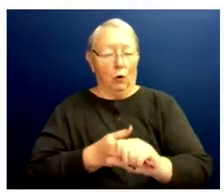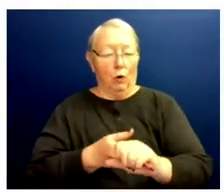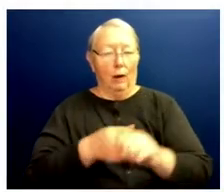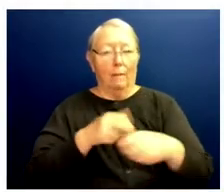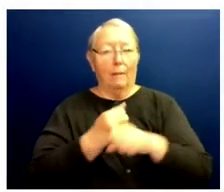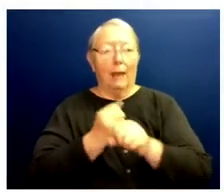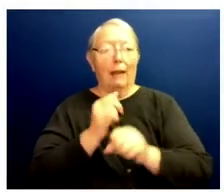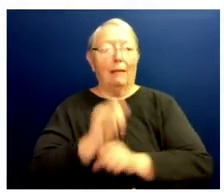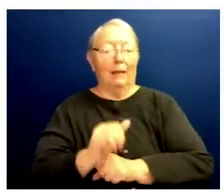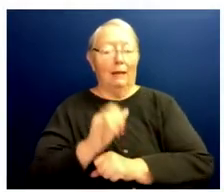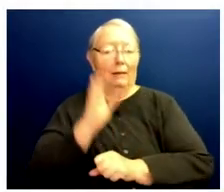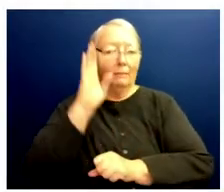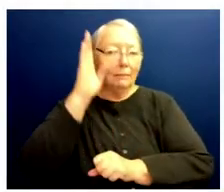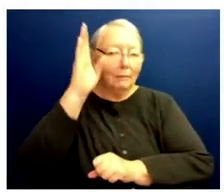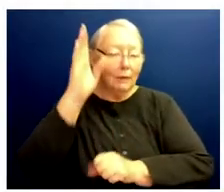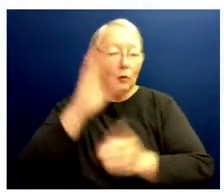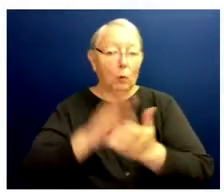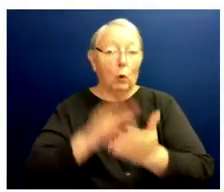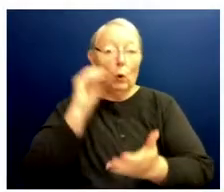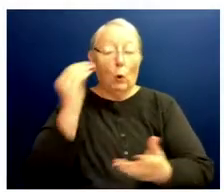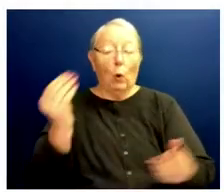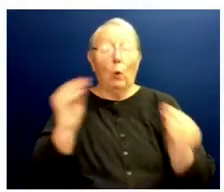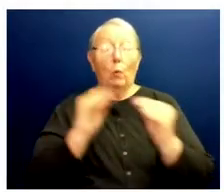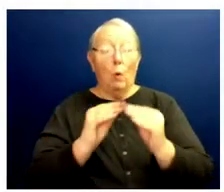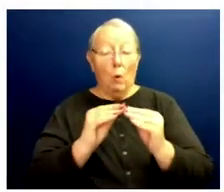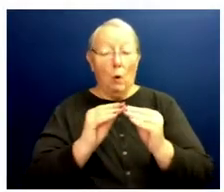learn more, visit